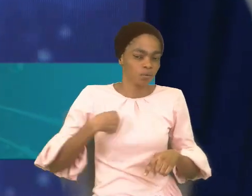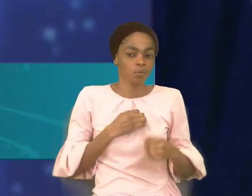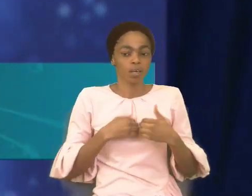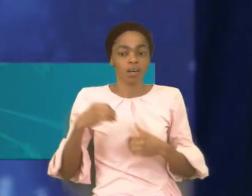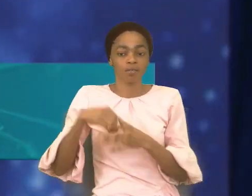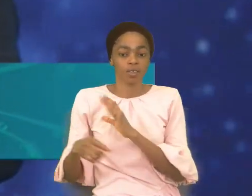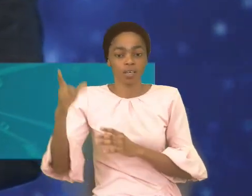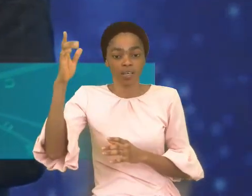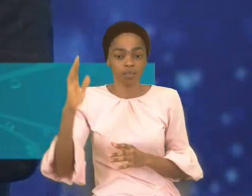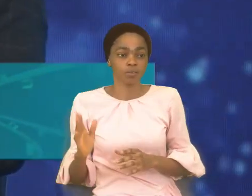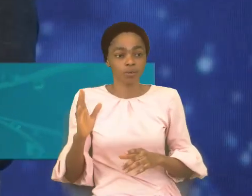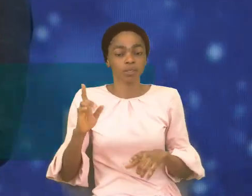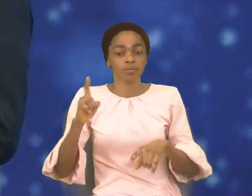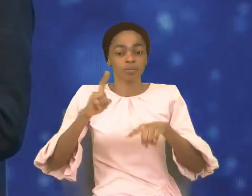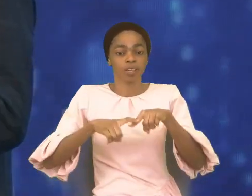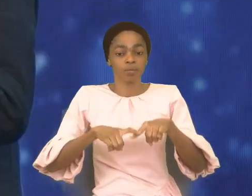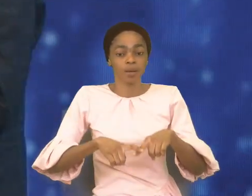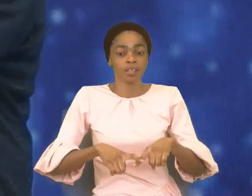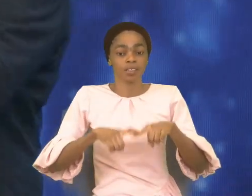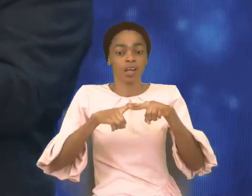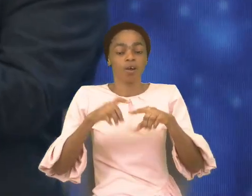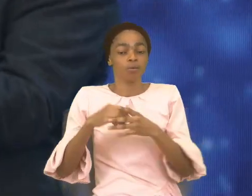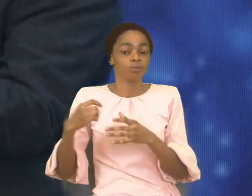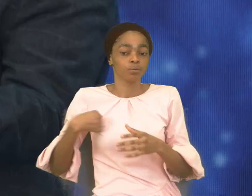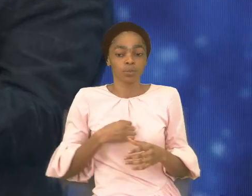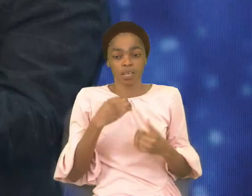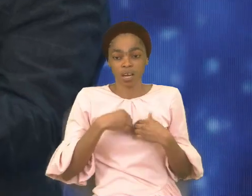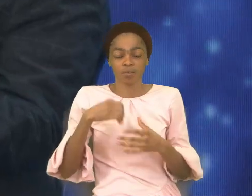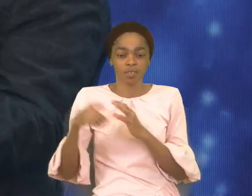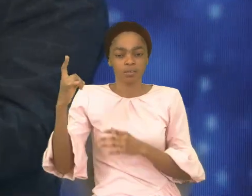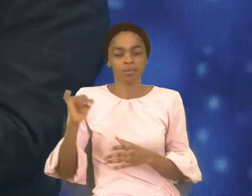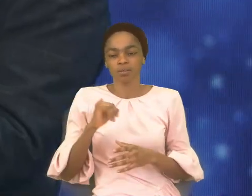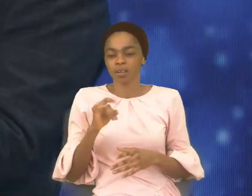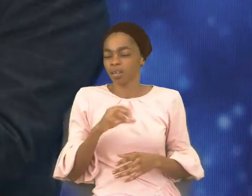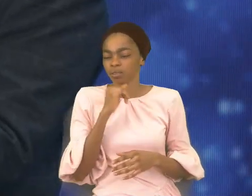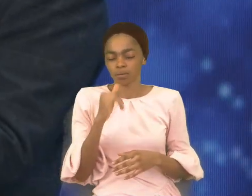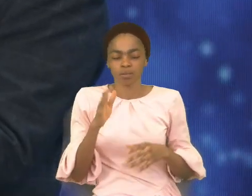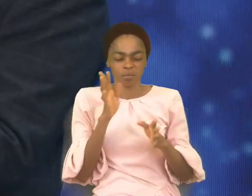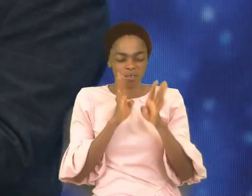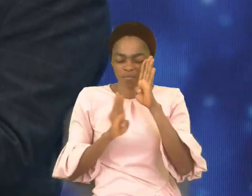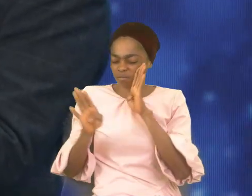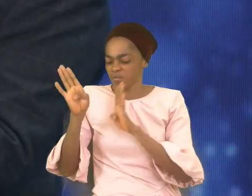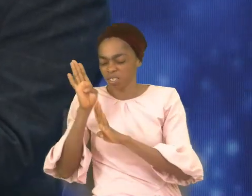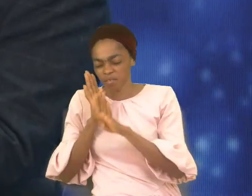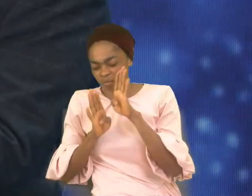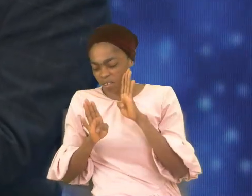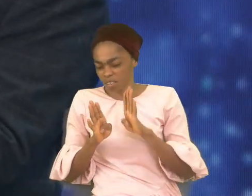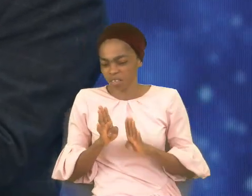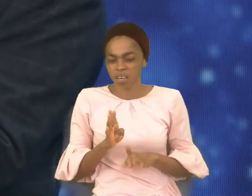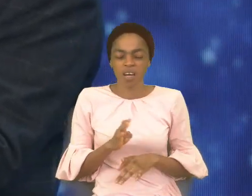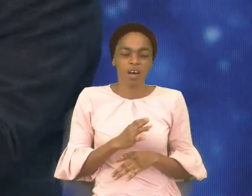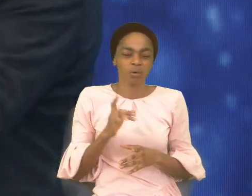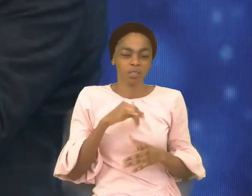not being timid, not trembling. Whatever you see of the fury of the anger